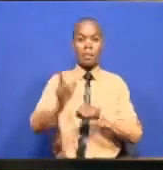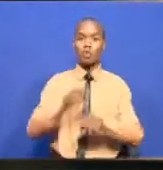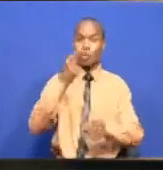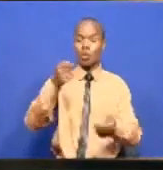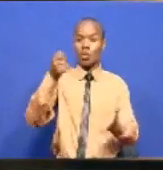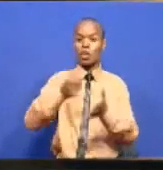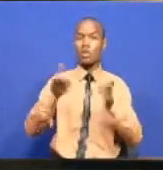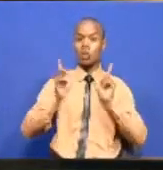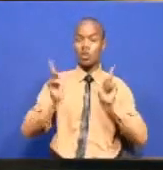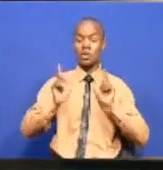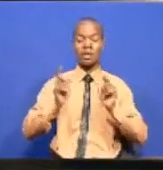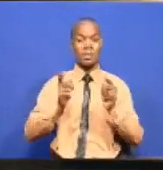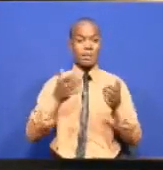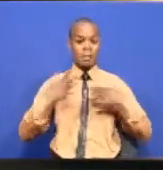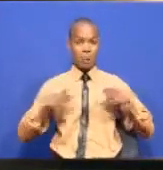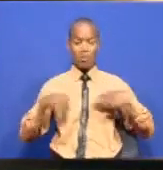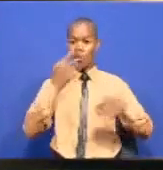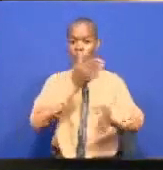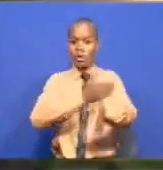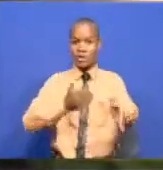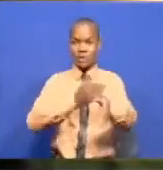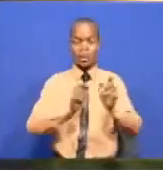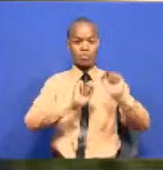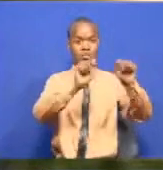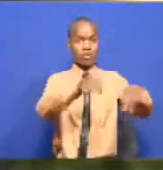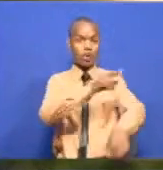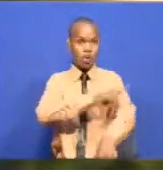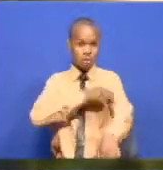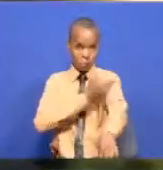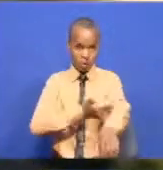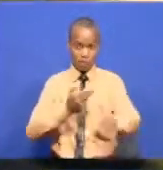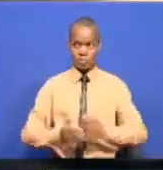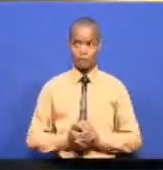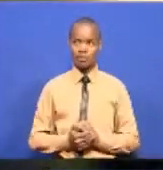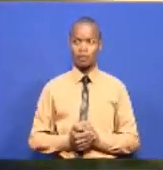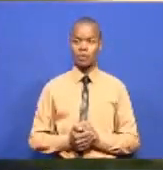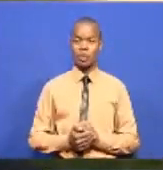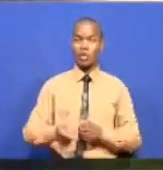to a hospital after spending some time on the road.